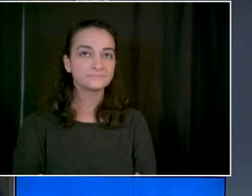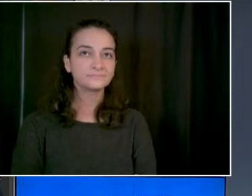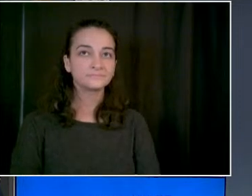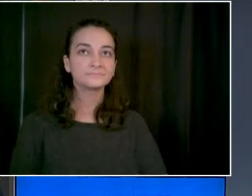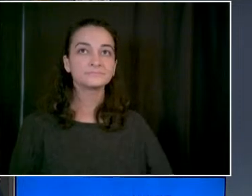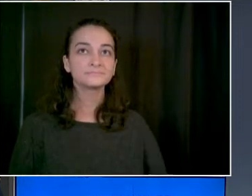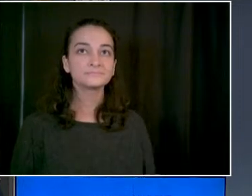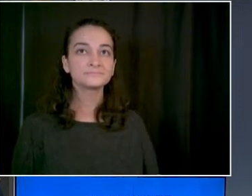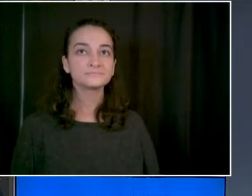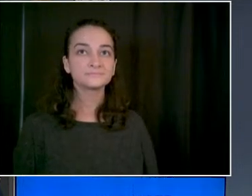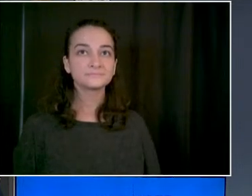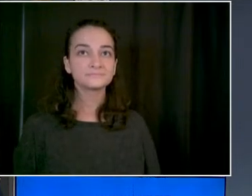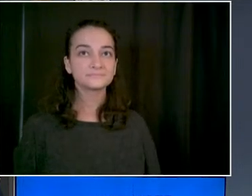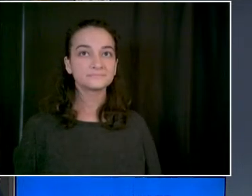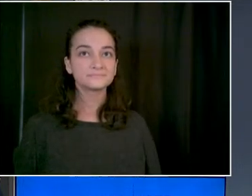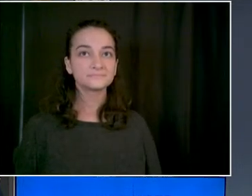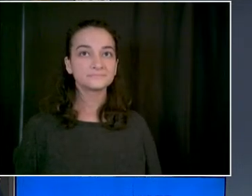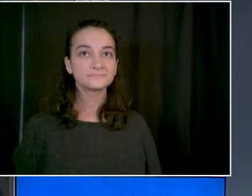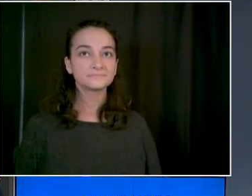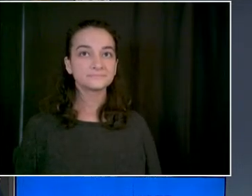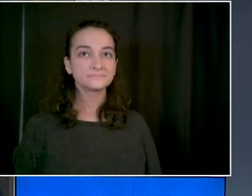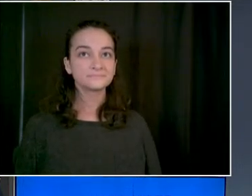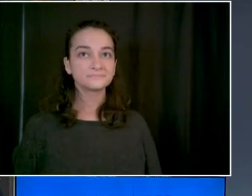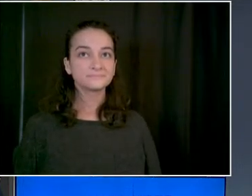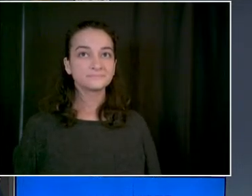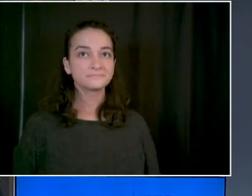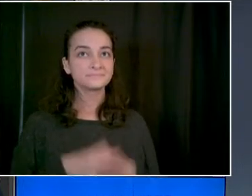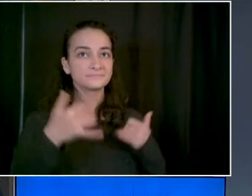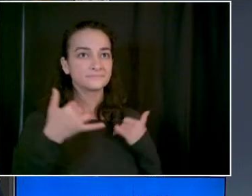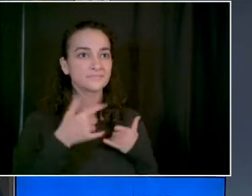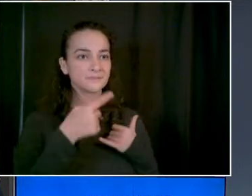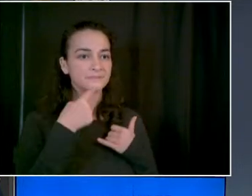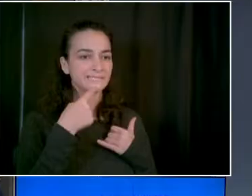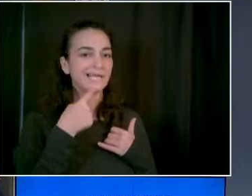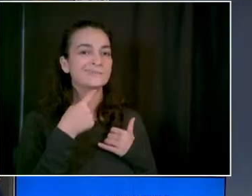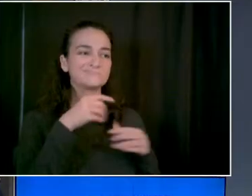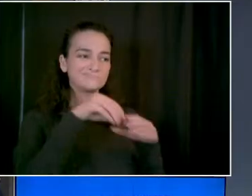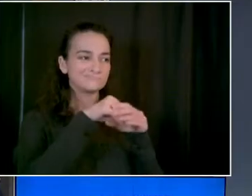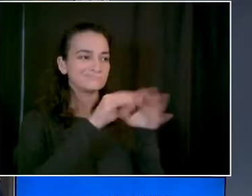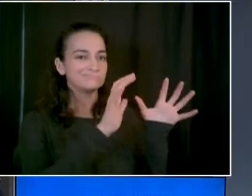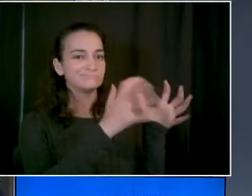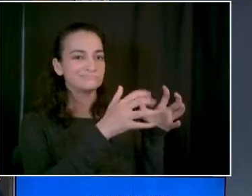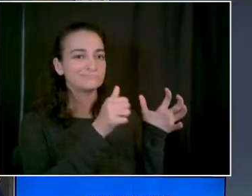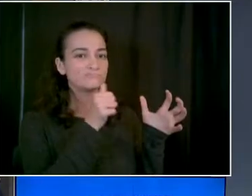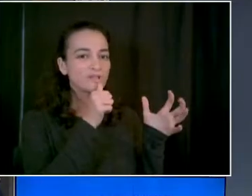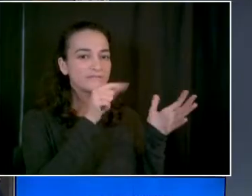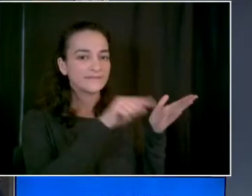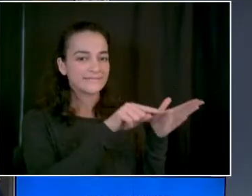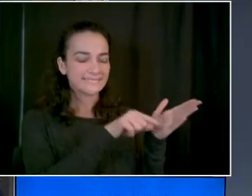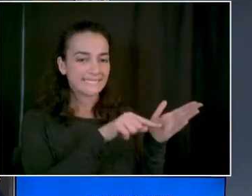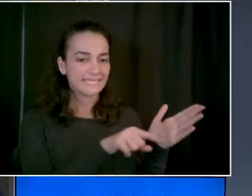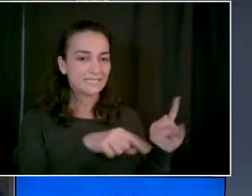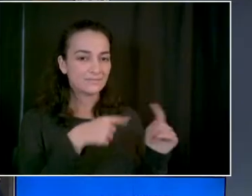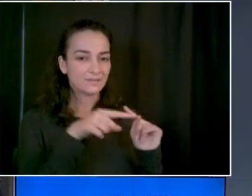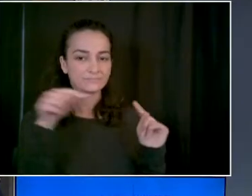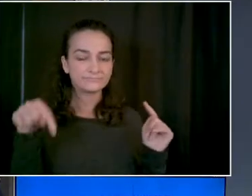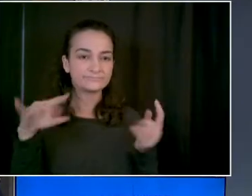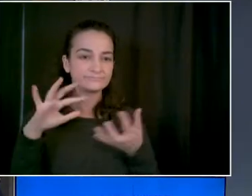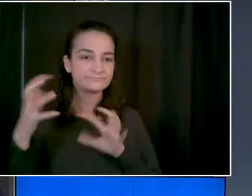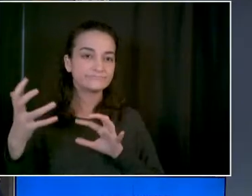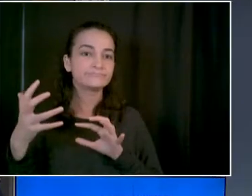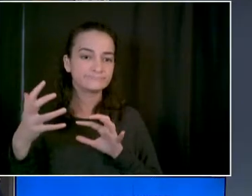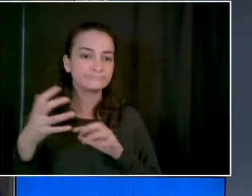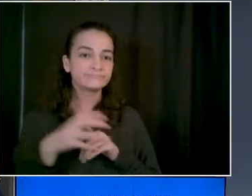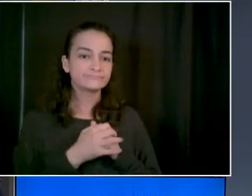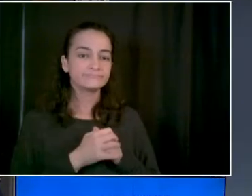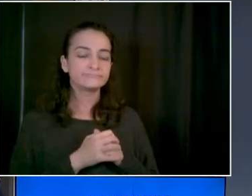happened the way that Jake laid out, would that have been an improper instance of the information being shared? And then I had a more general question just